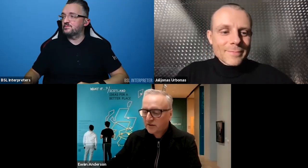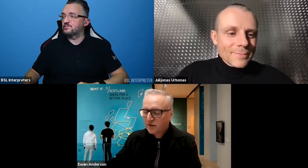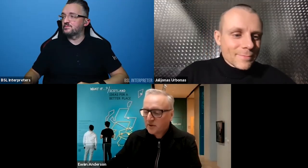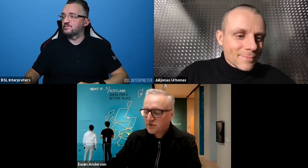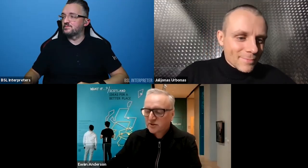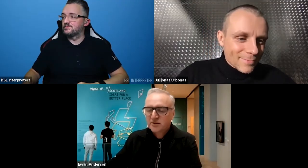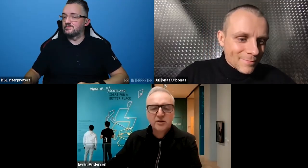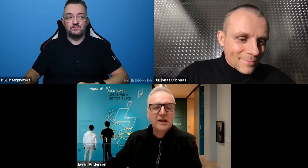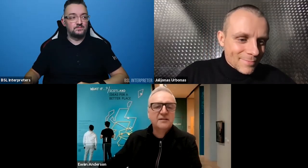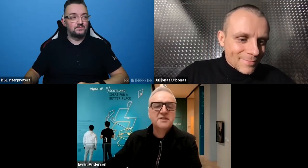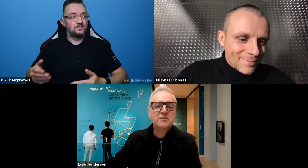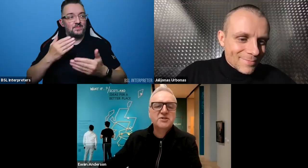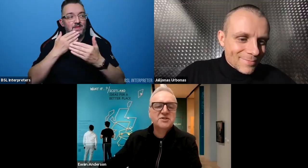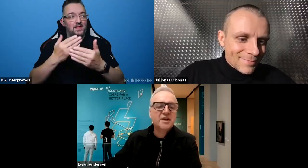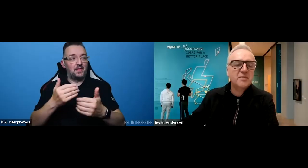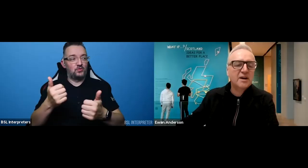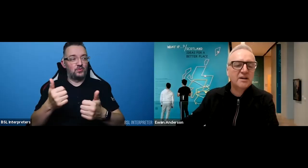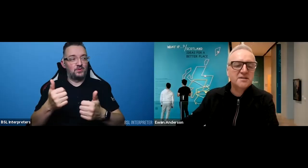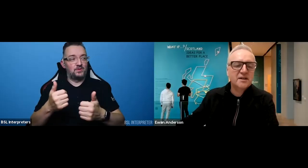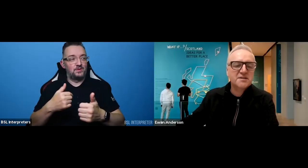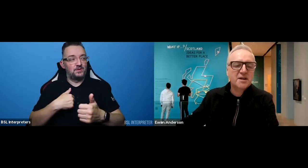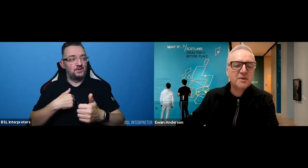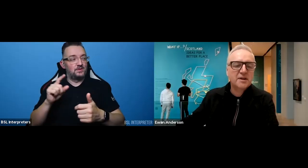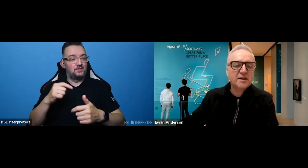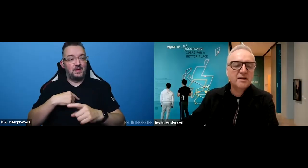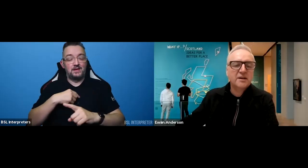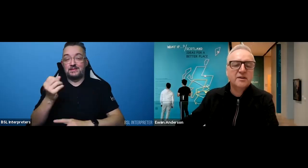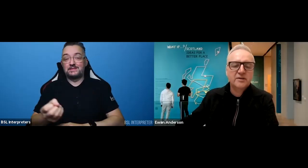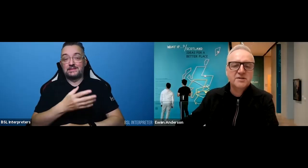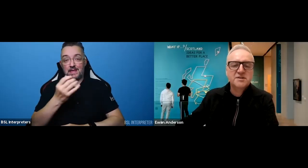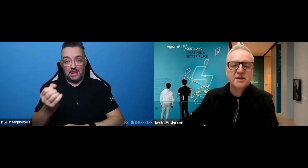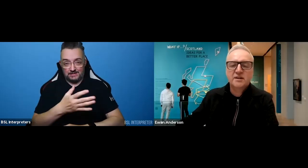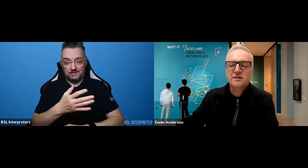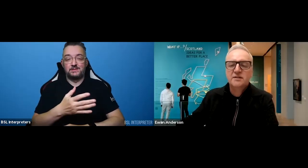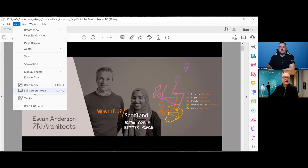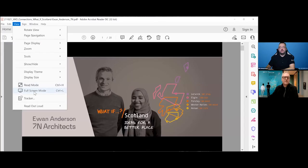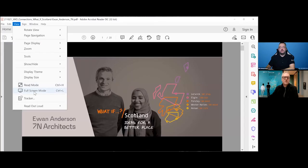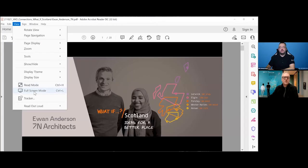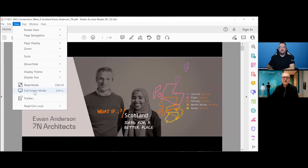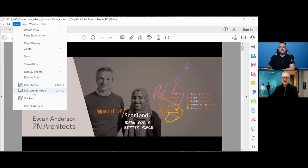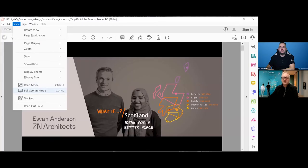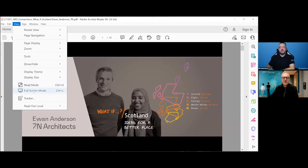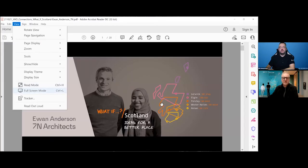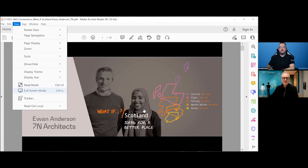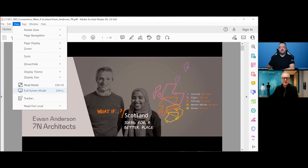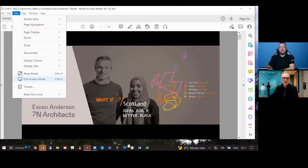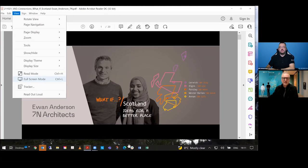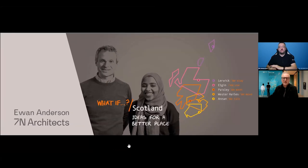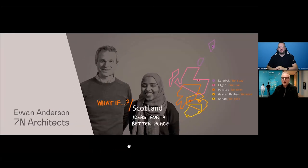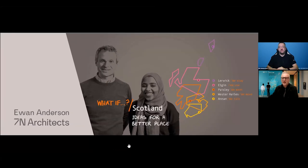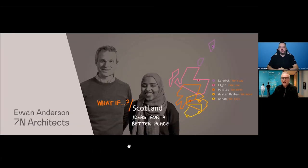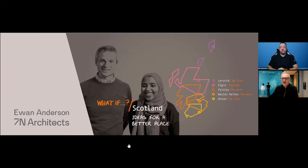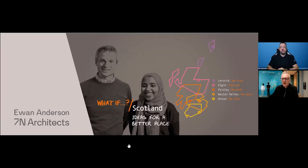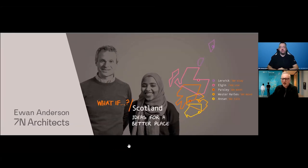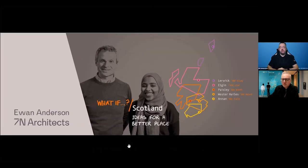Thank you very much, Julian. Let me just get my slides up, and then I'll get going just a second. Full screen. Right. Okay.